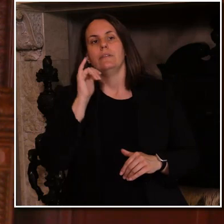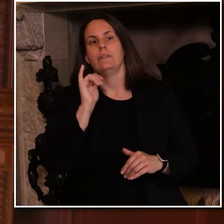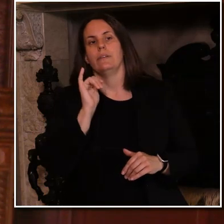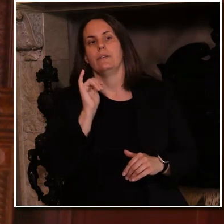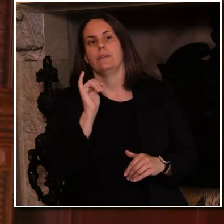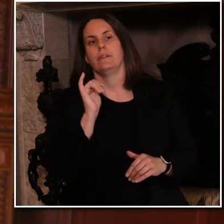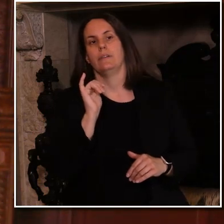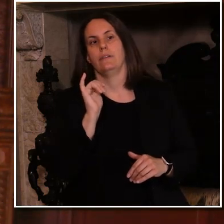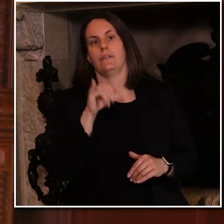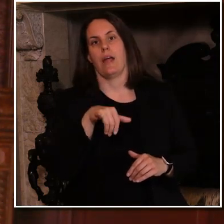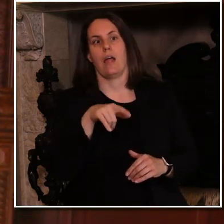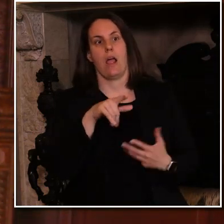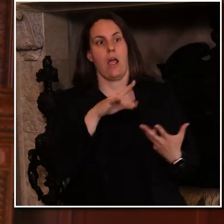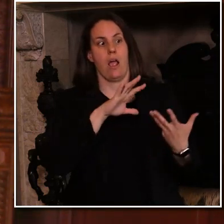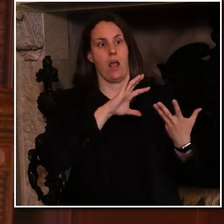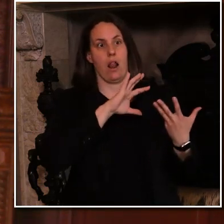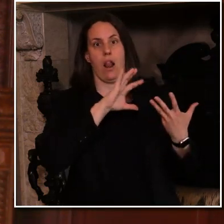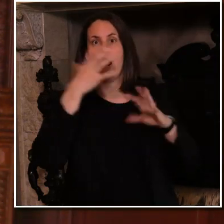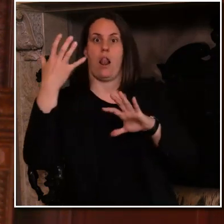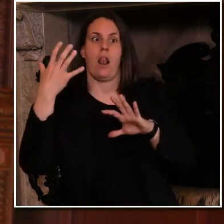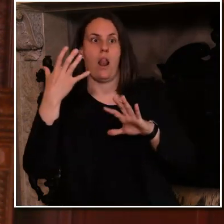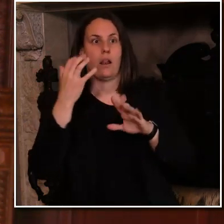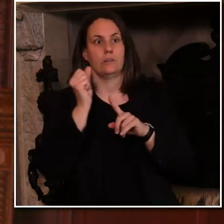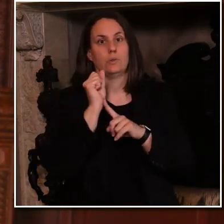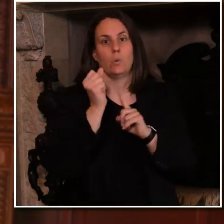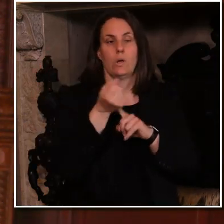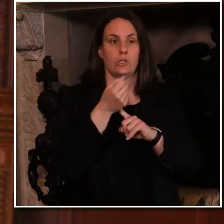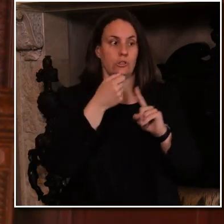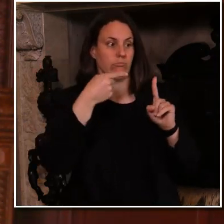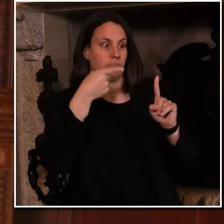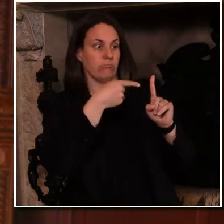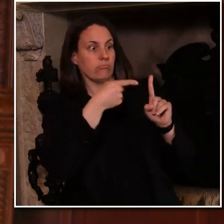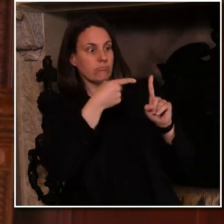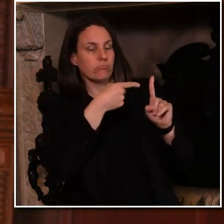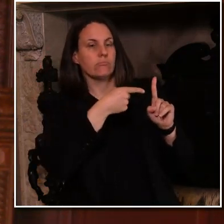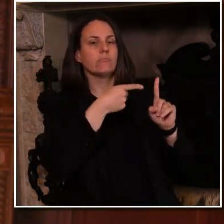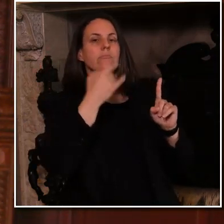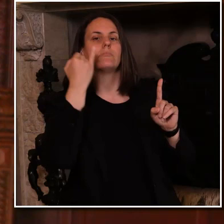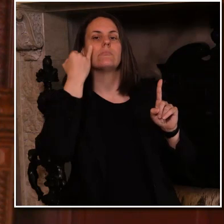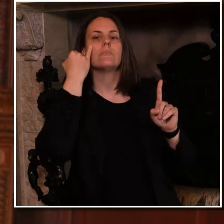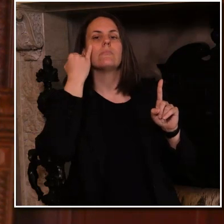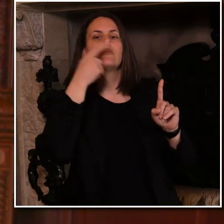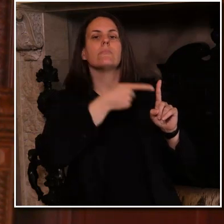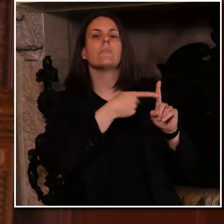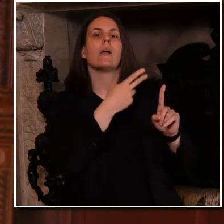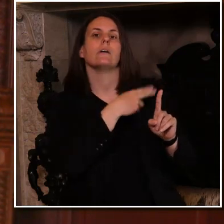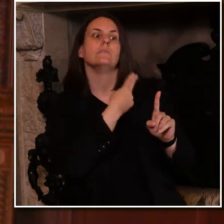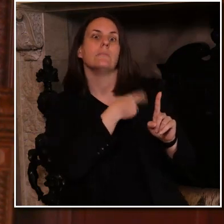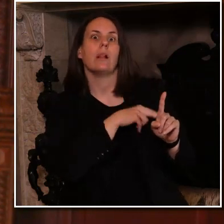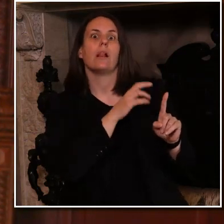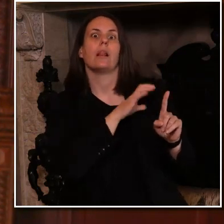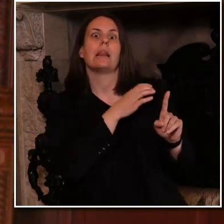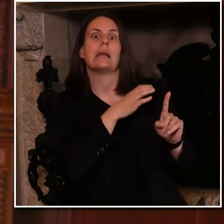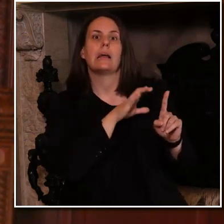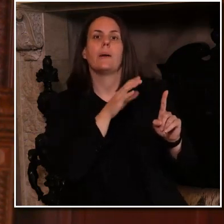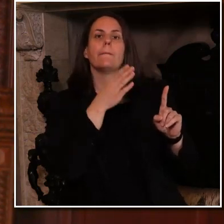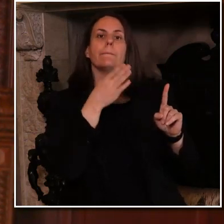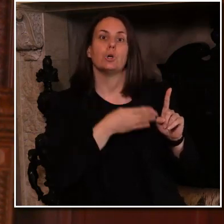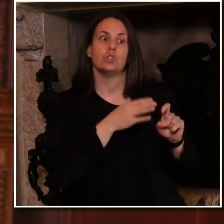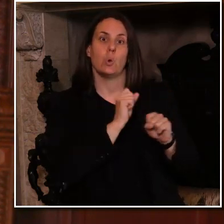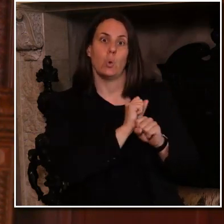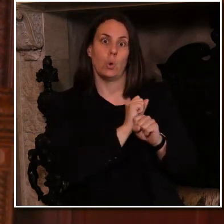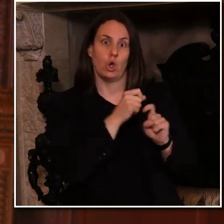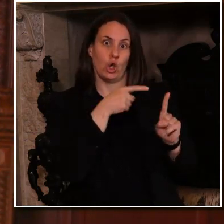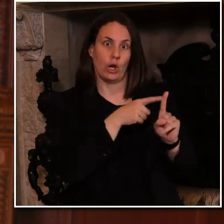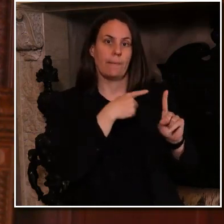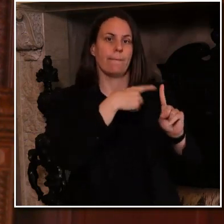they test positive, meaning they have the infection and could spread it to others. Now, I think there's a broad place and probably a lot of